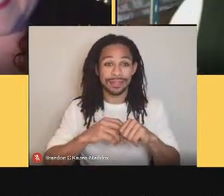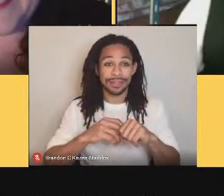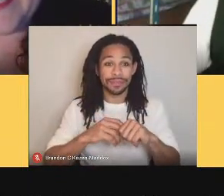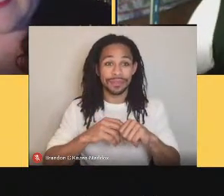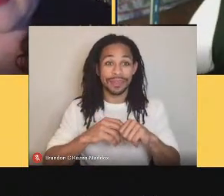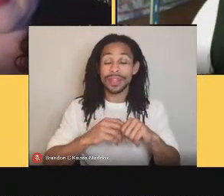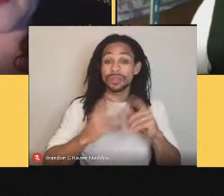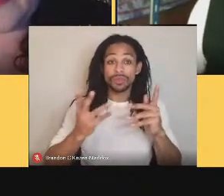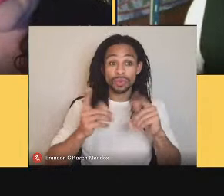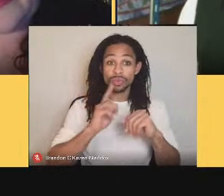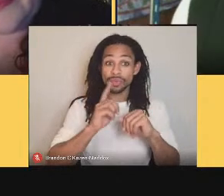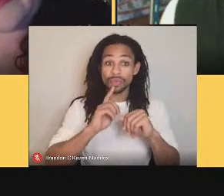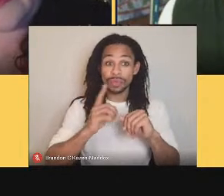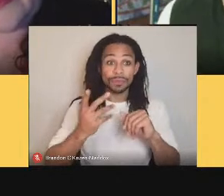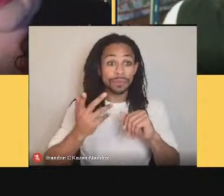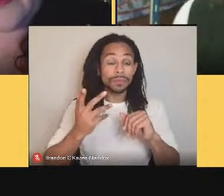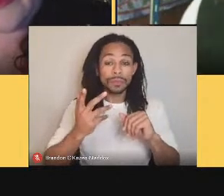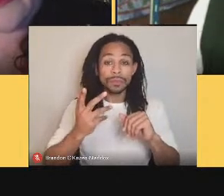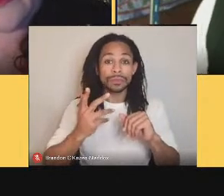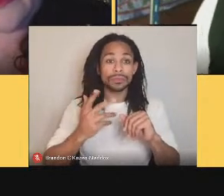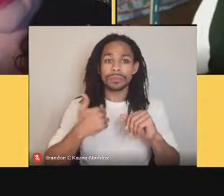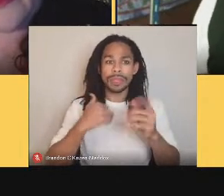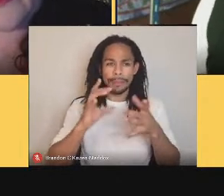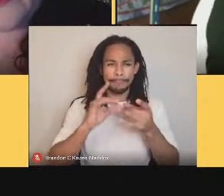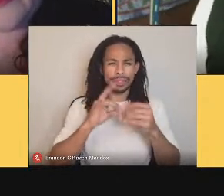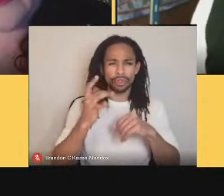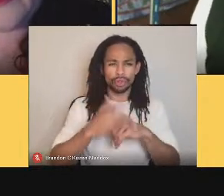sure. So, you know, what, as I kind of mentioned earlier,